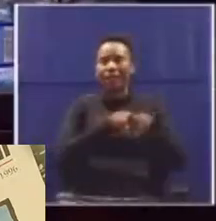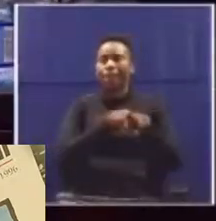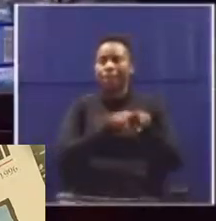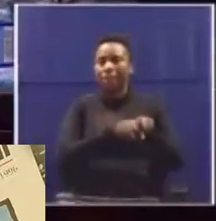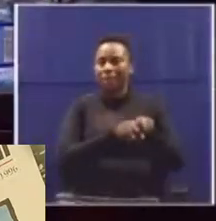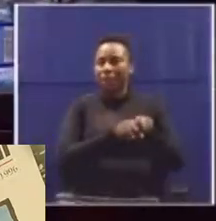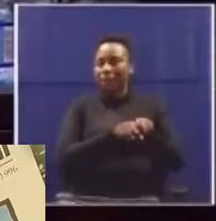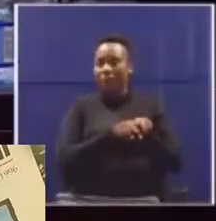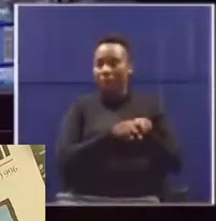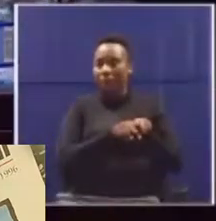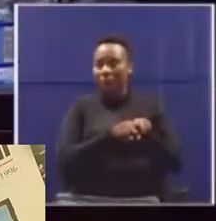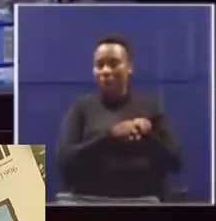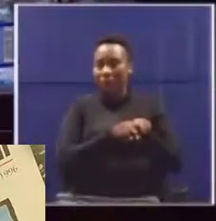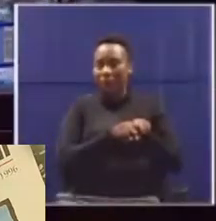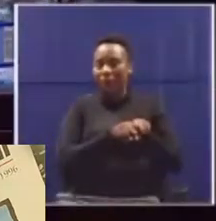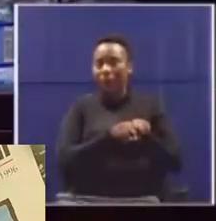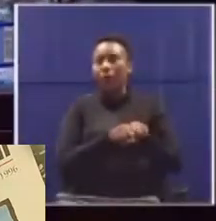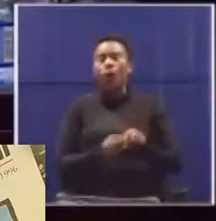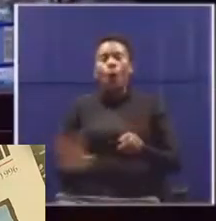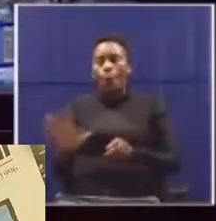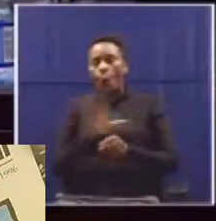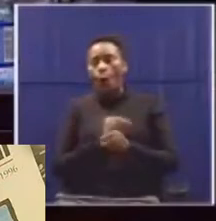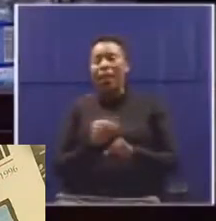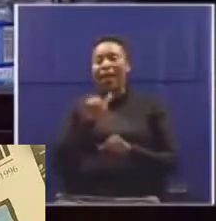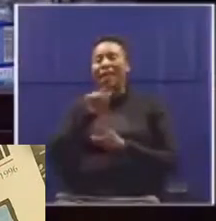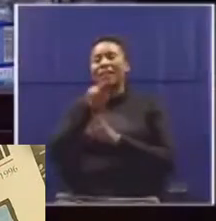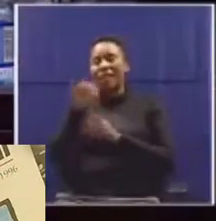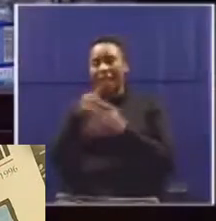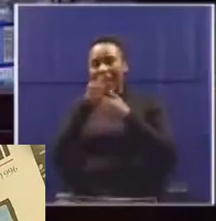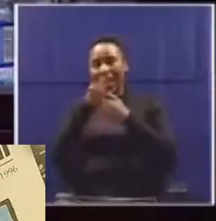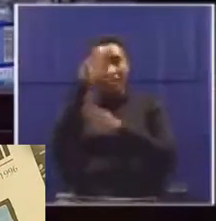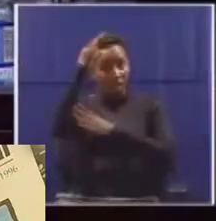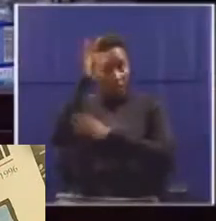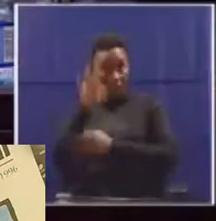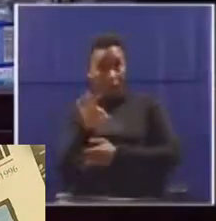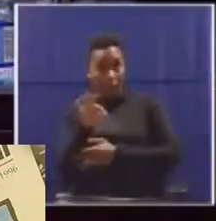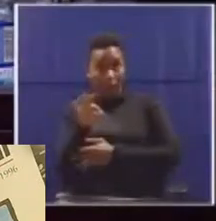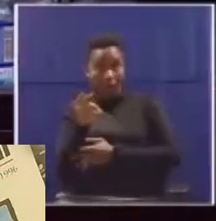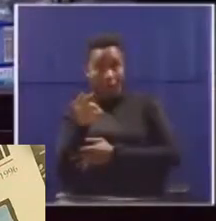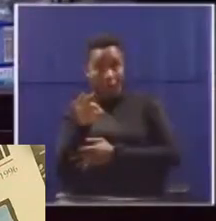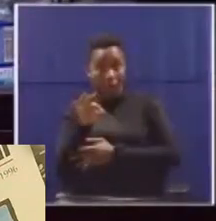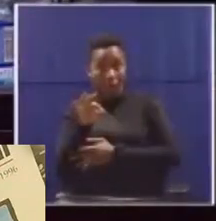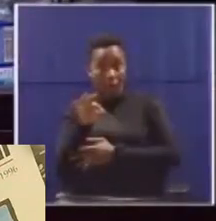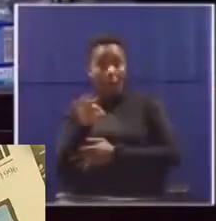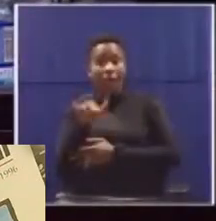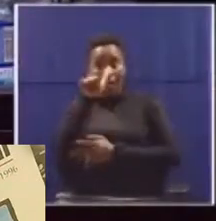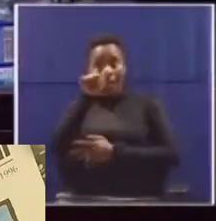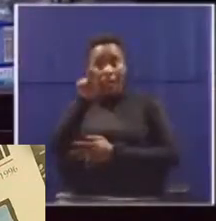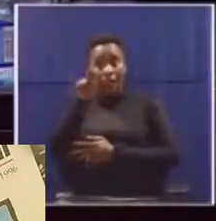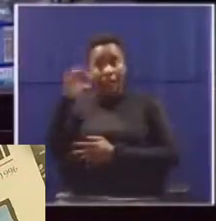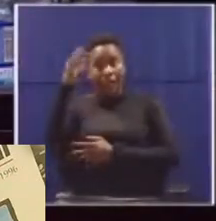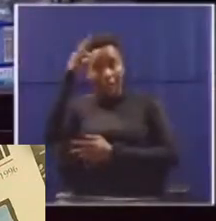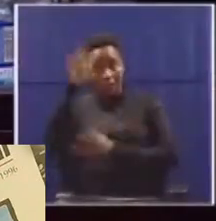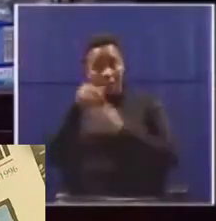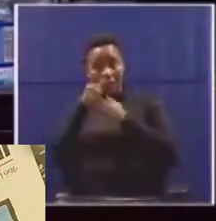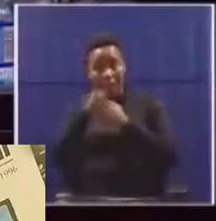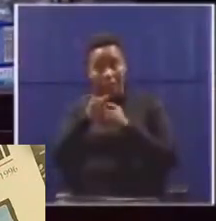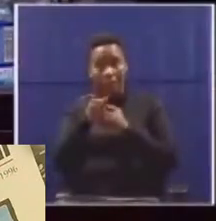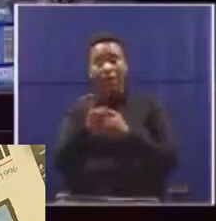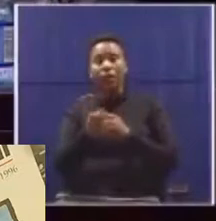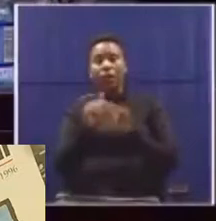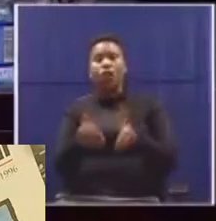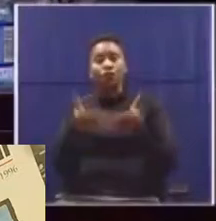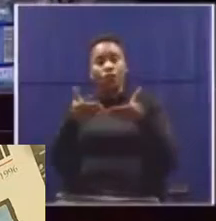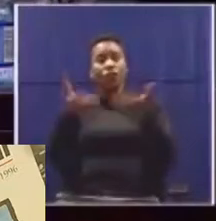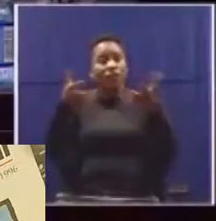Implements of the ANC LED government has introduced at the ANC lead government has introduced since